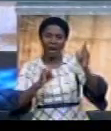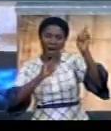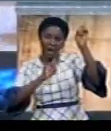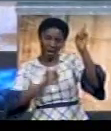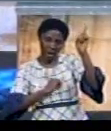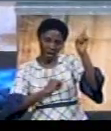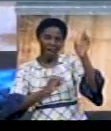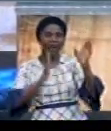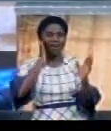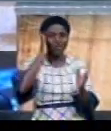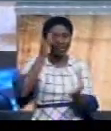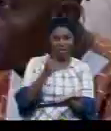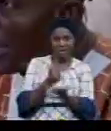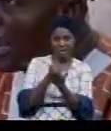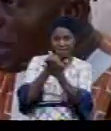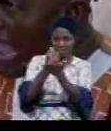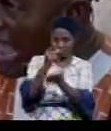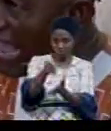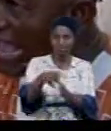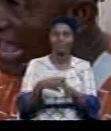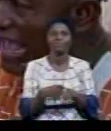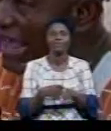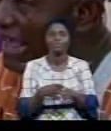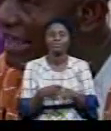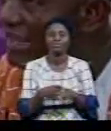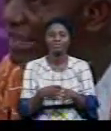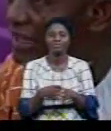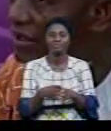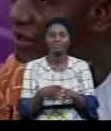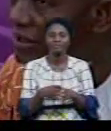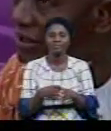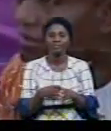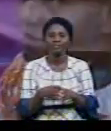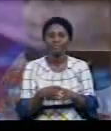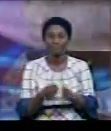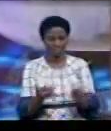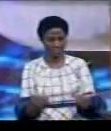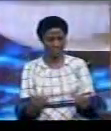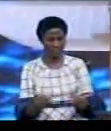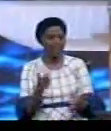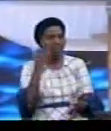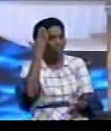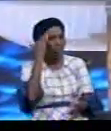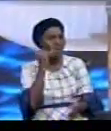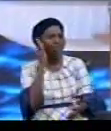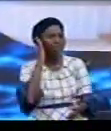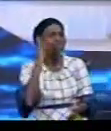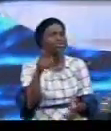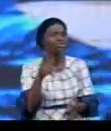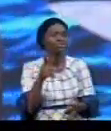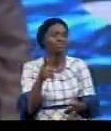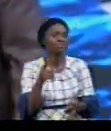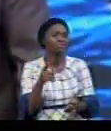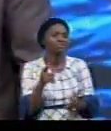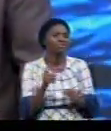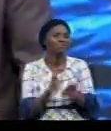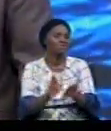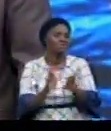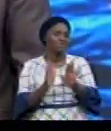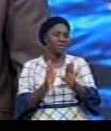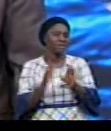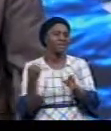will help you now. Why should you fear anymore? There's no